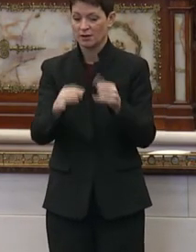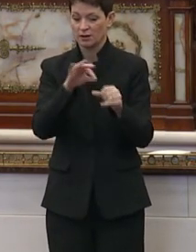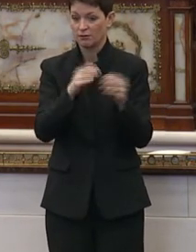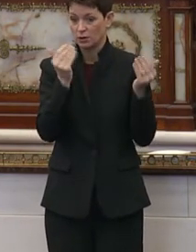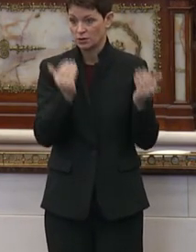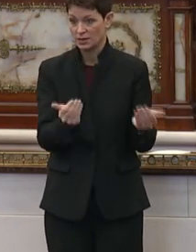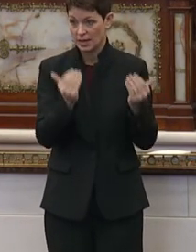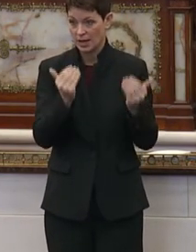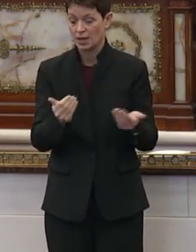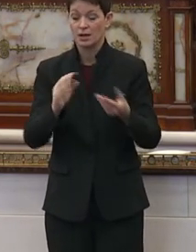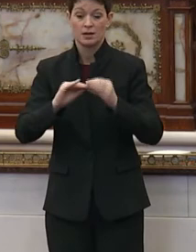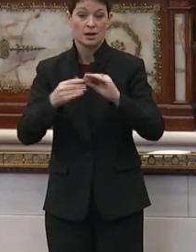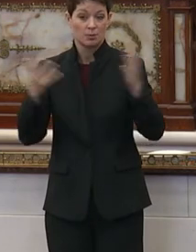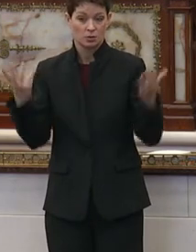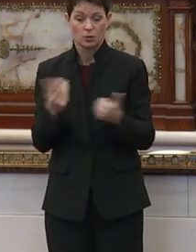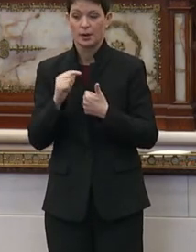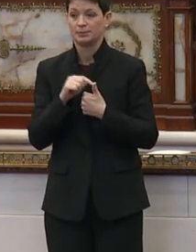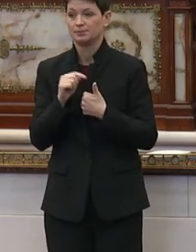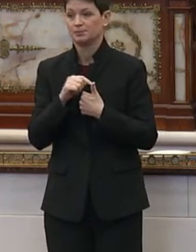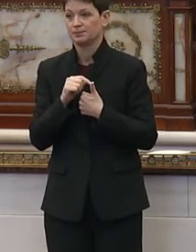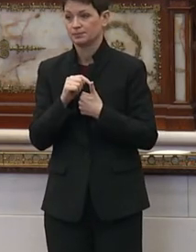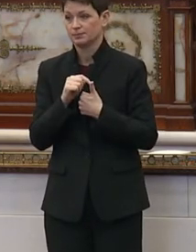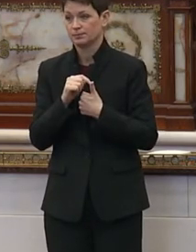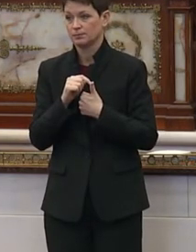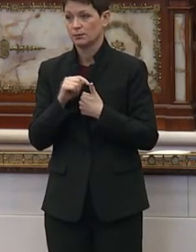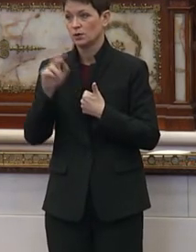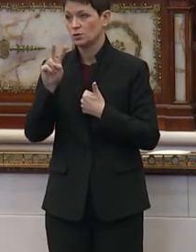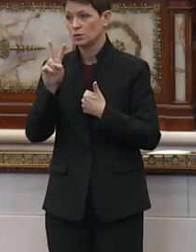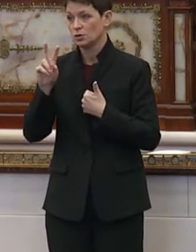passage calendar. They are resolution numbers